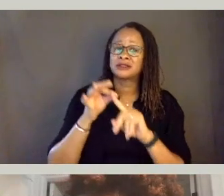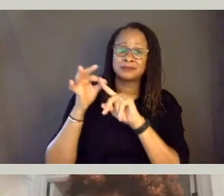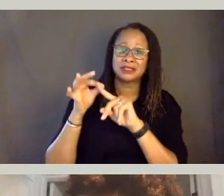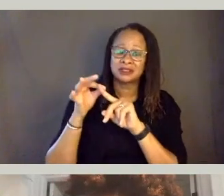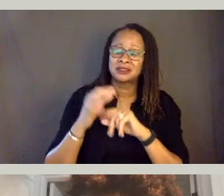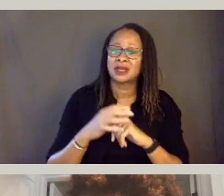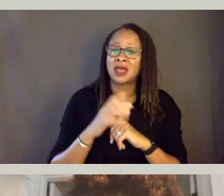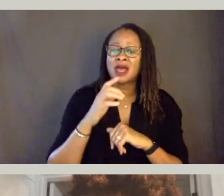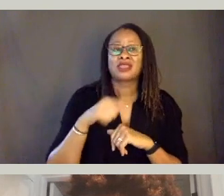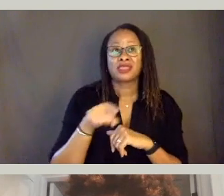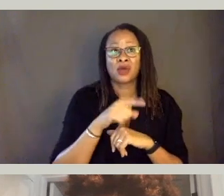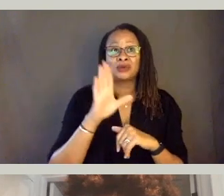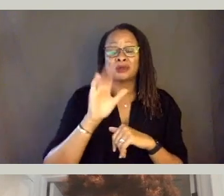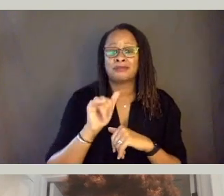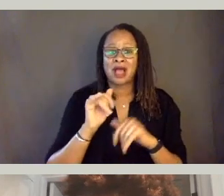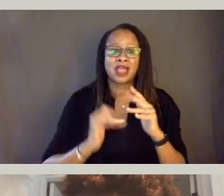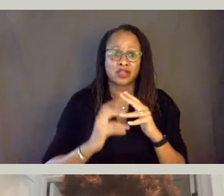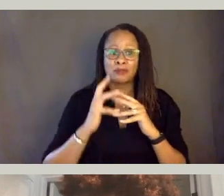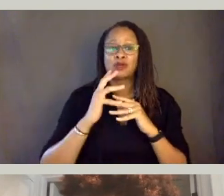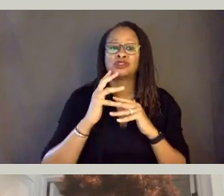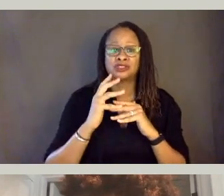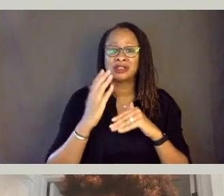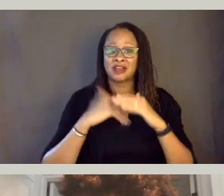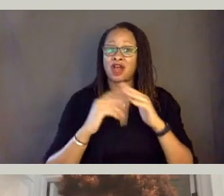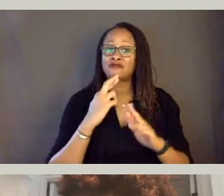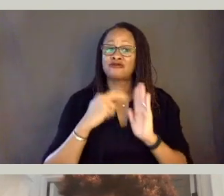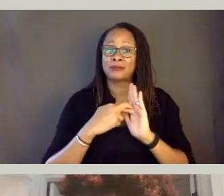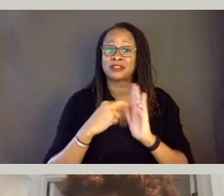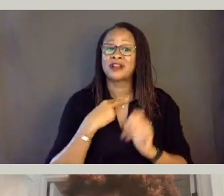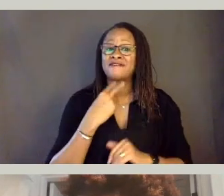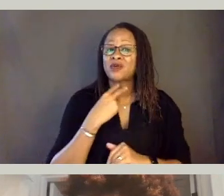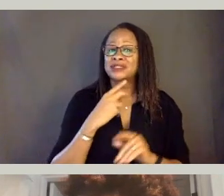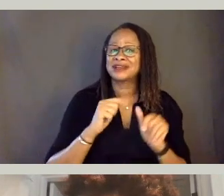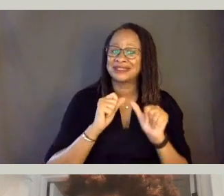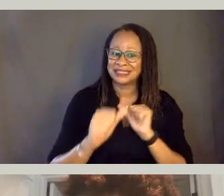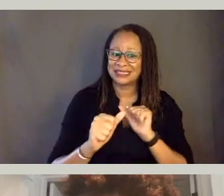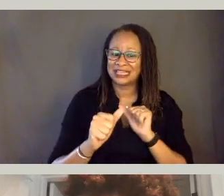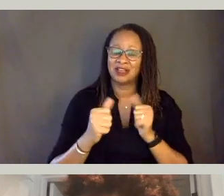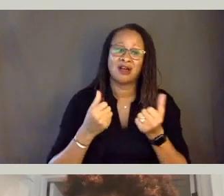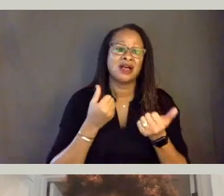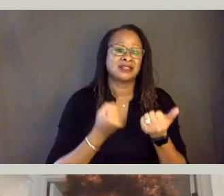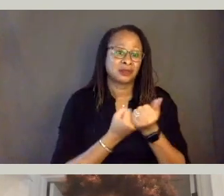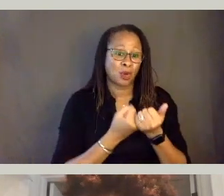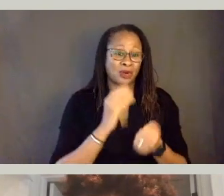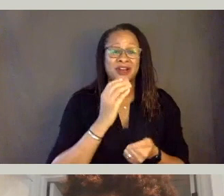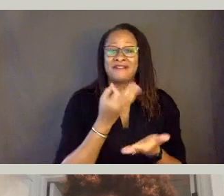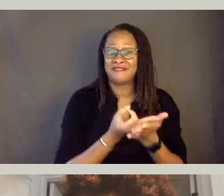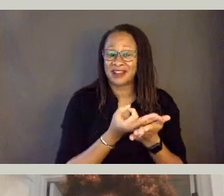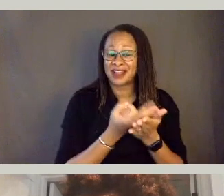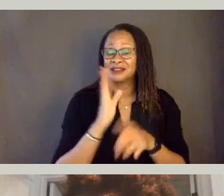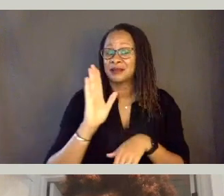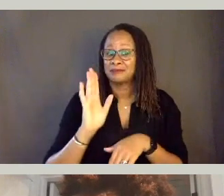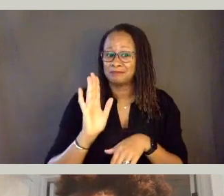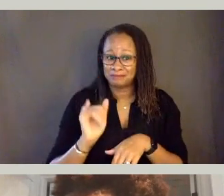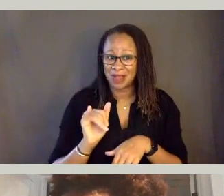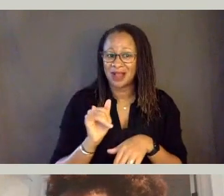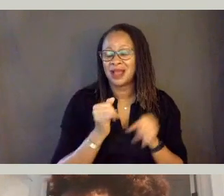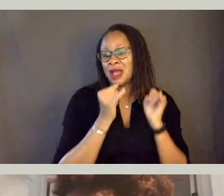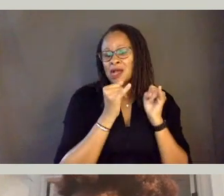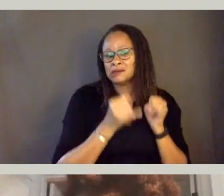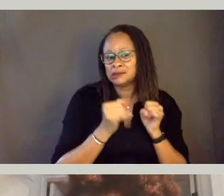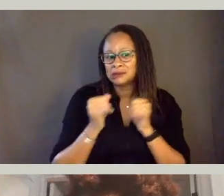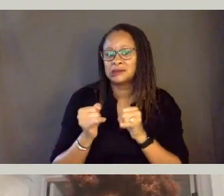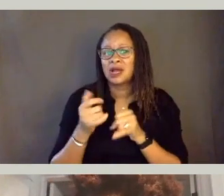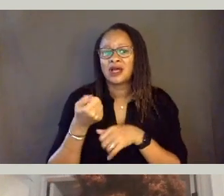are especially those by emerging and underrepresented voices are still largely financed incrementally and often insufficiently